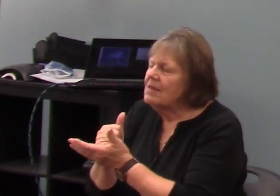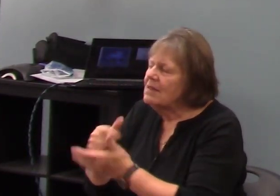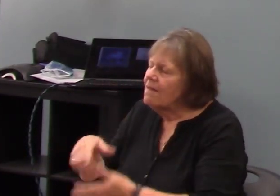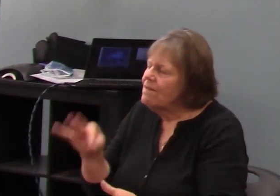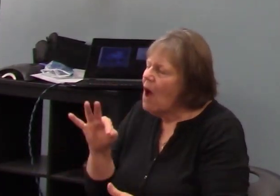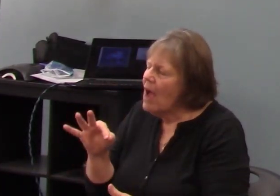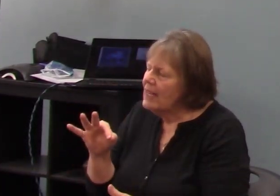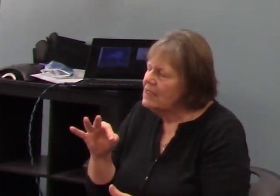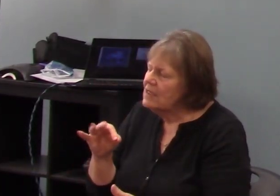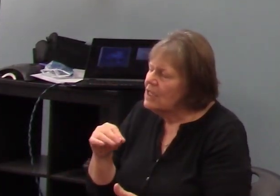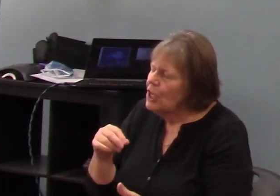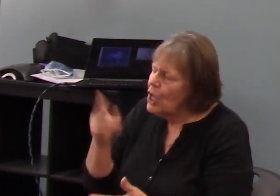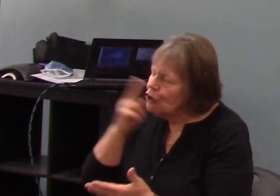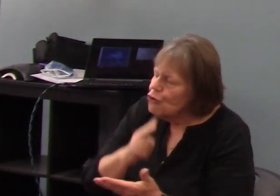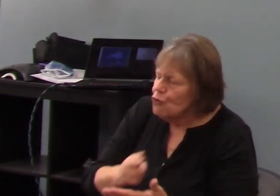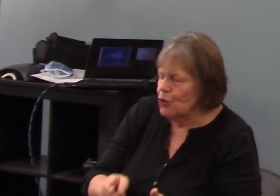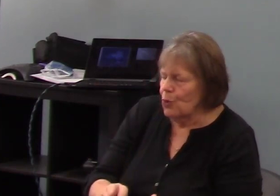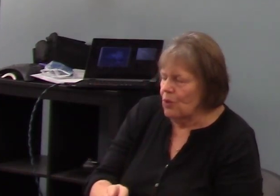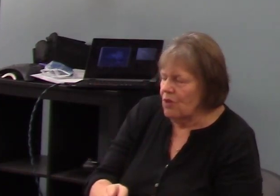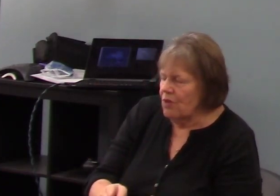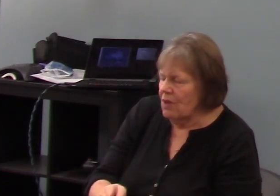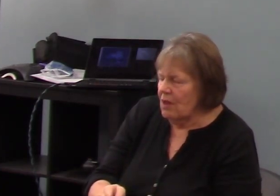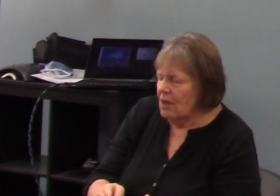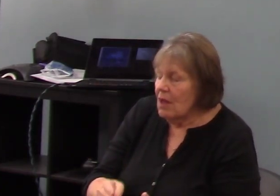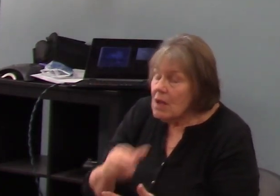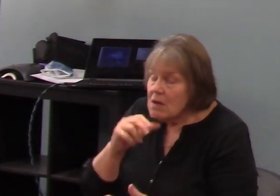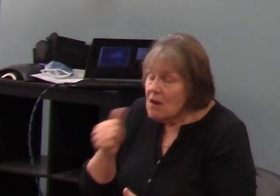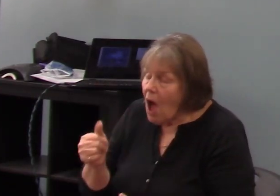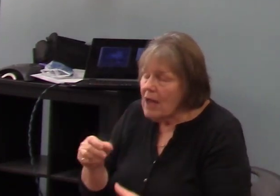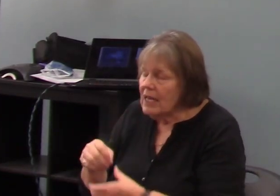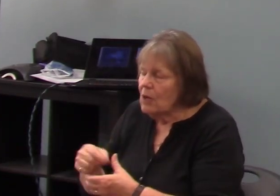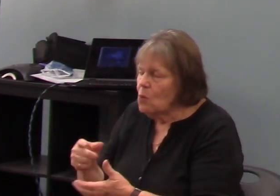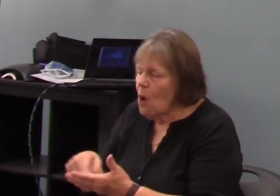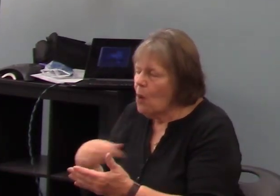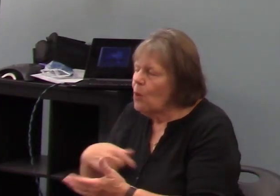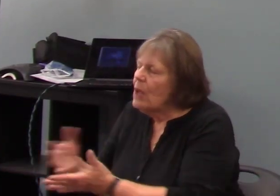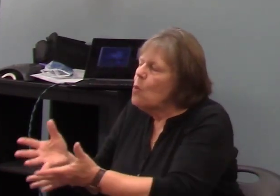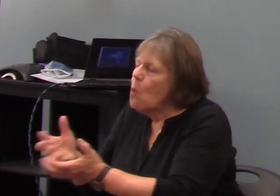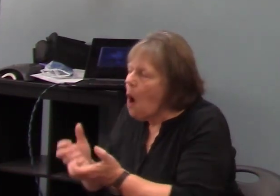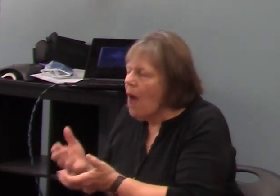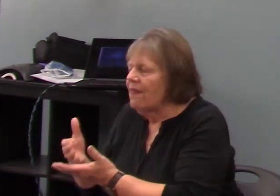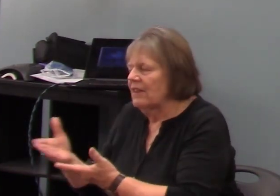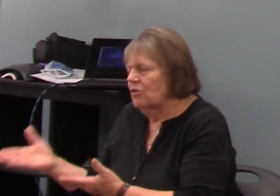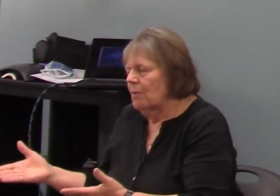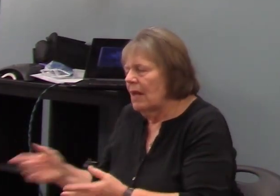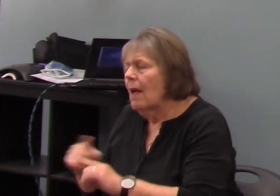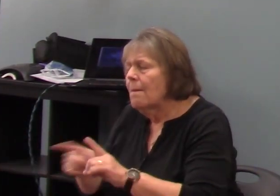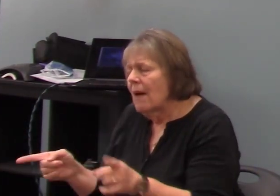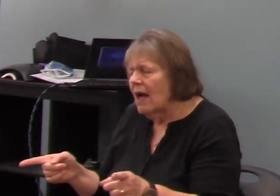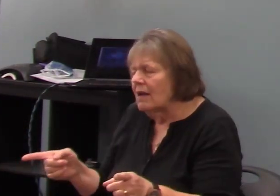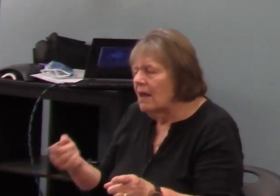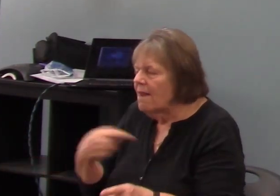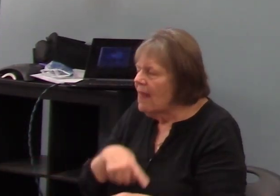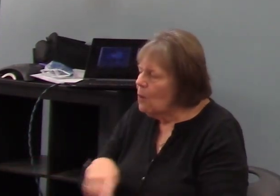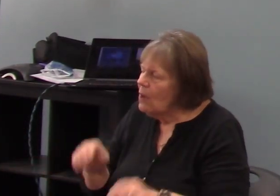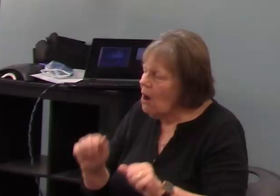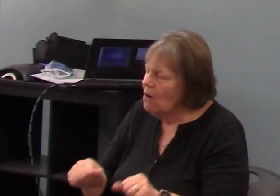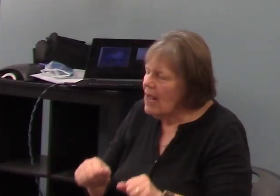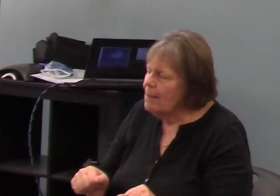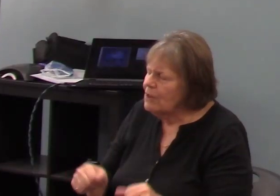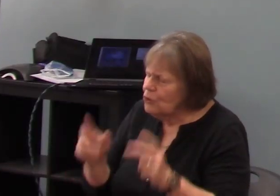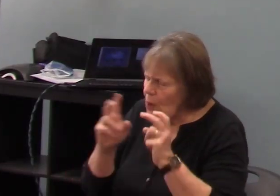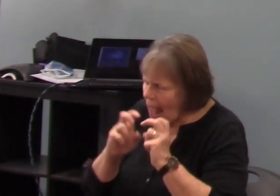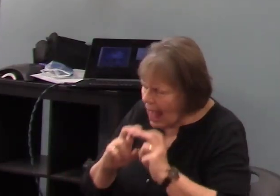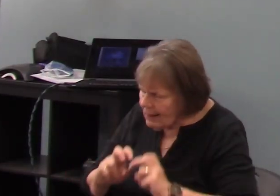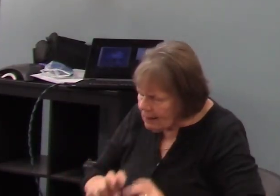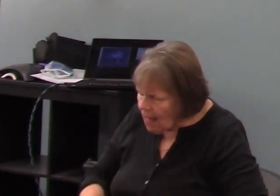be biased in what we want things to be, but rather that we can analyze with what things actually are. Teach